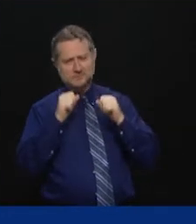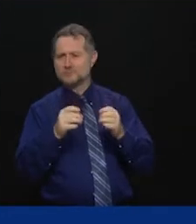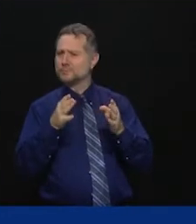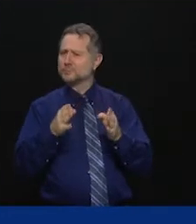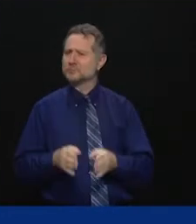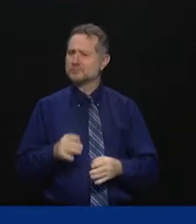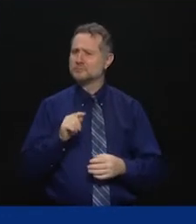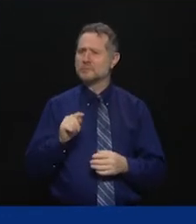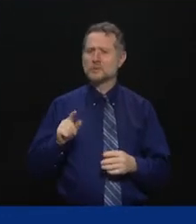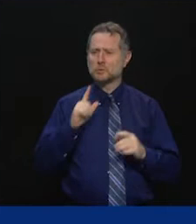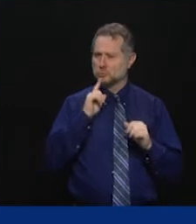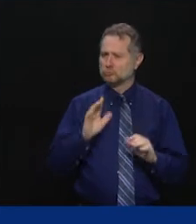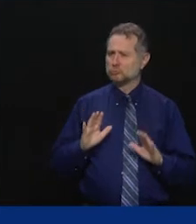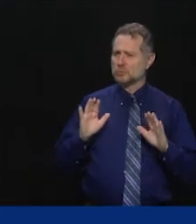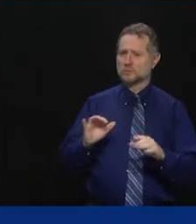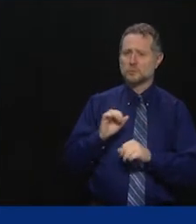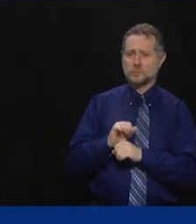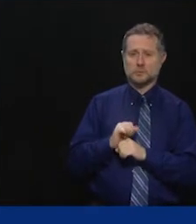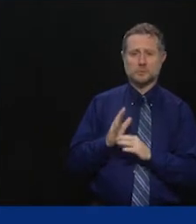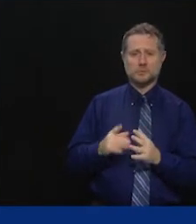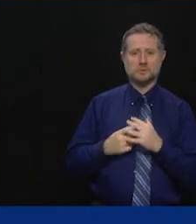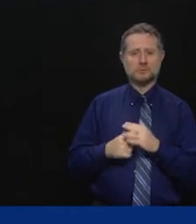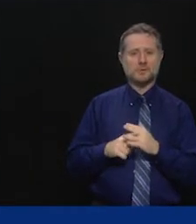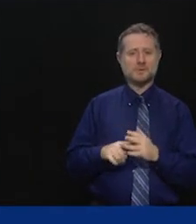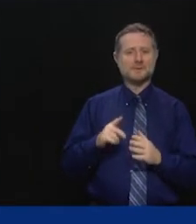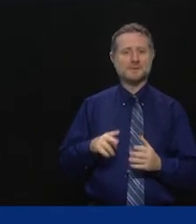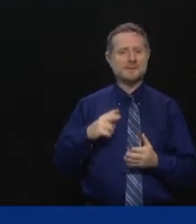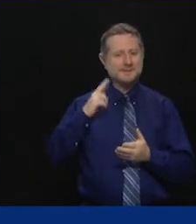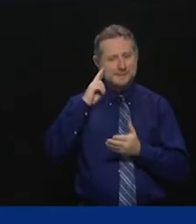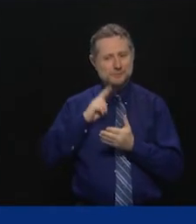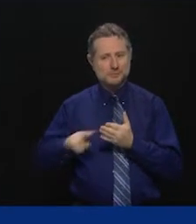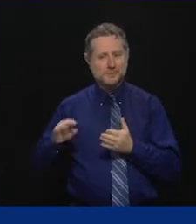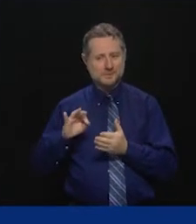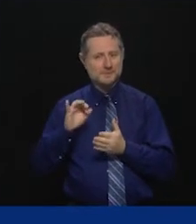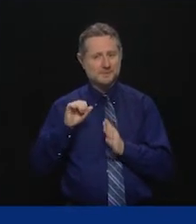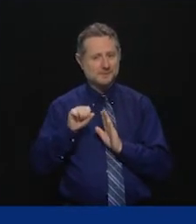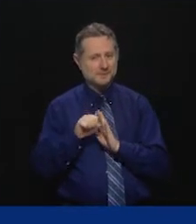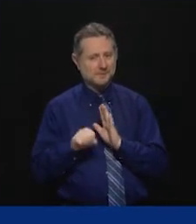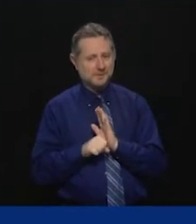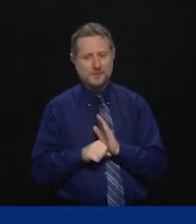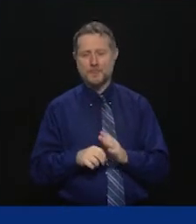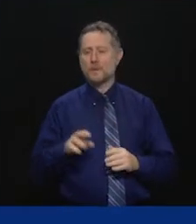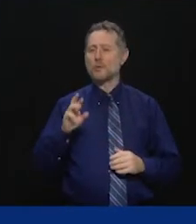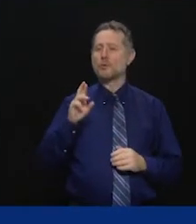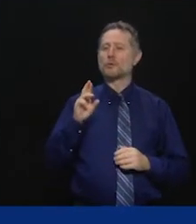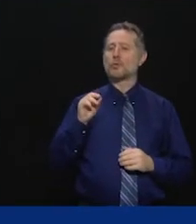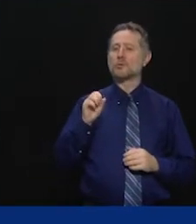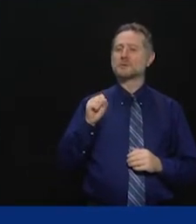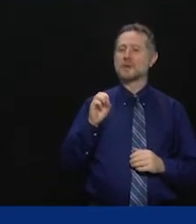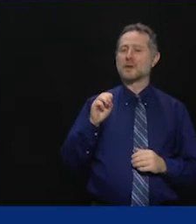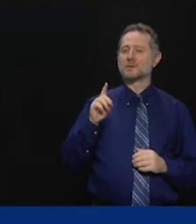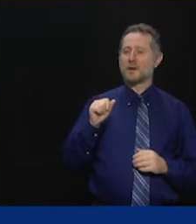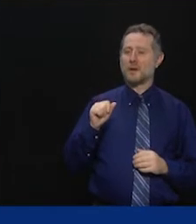so proud of, starting with our Secretary of State, Rossana Rosado, a true leader.